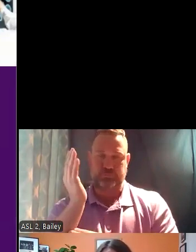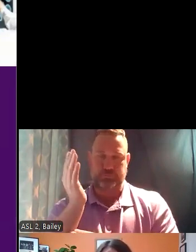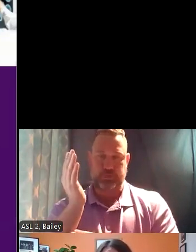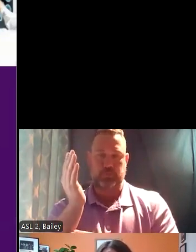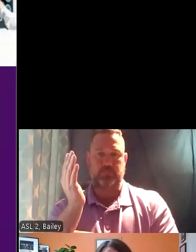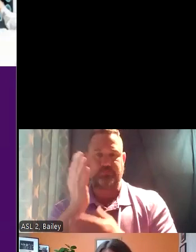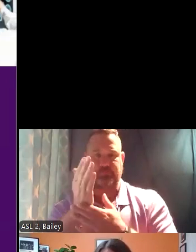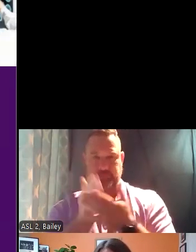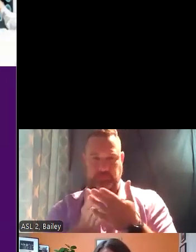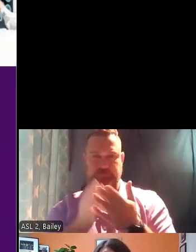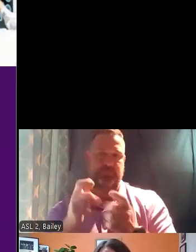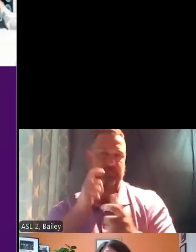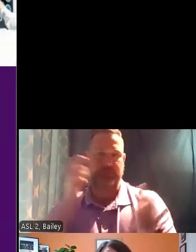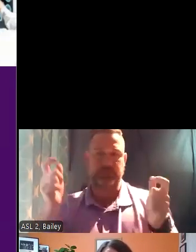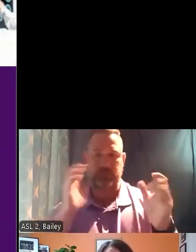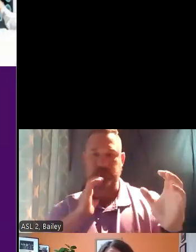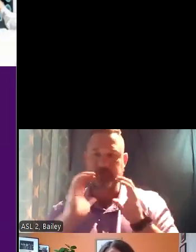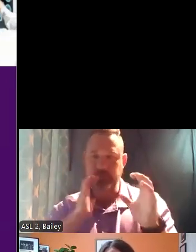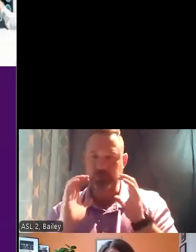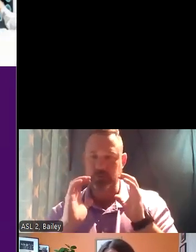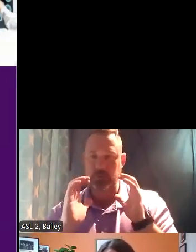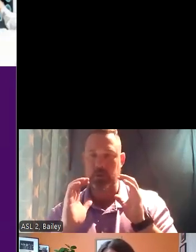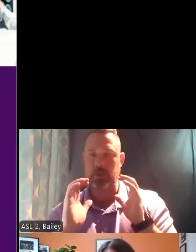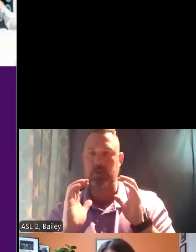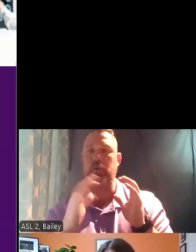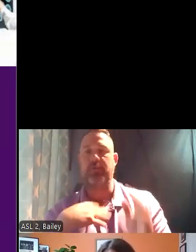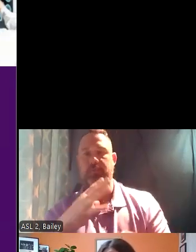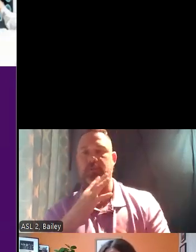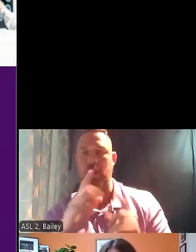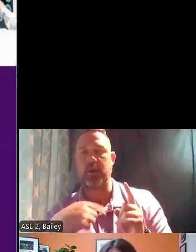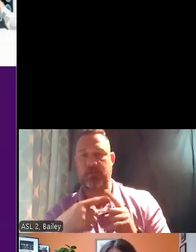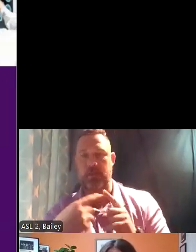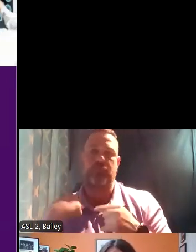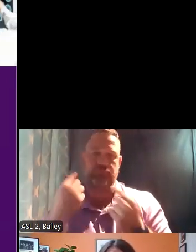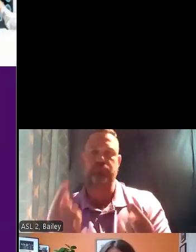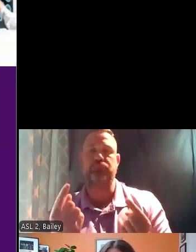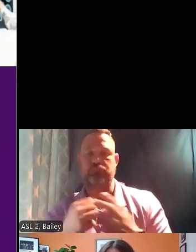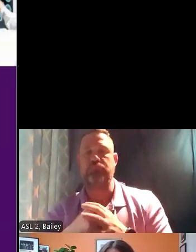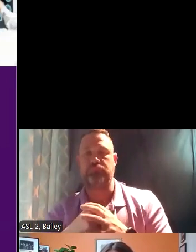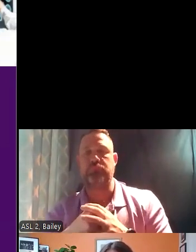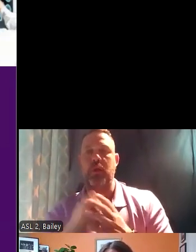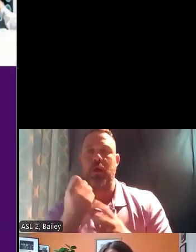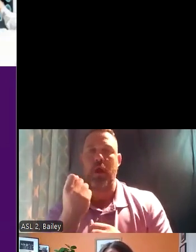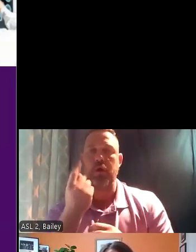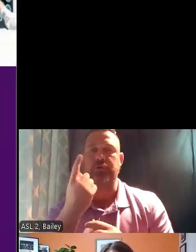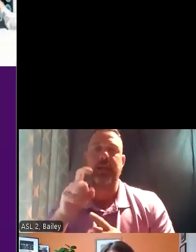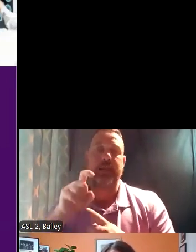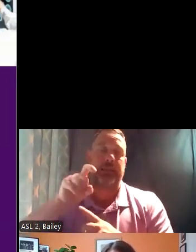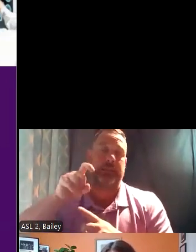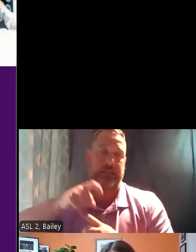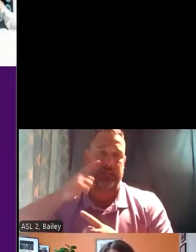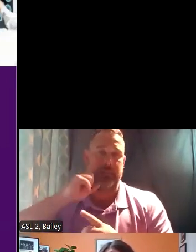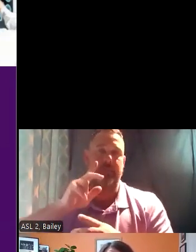piece of this big conversation, which we've all been talking about for so long, and this understanding this need for